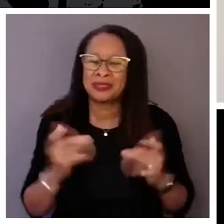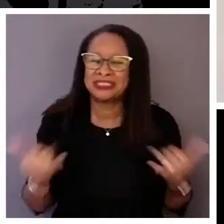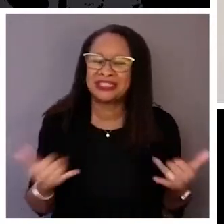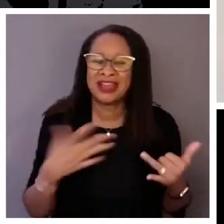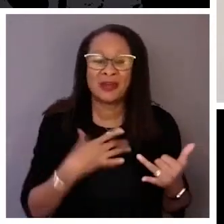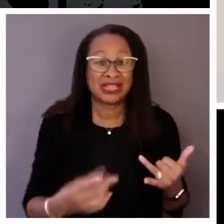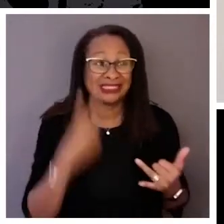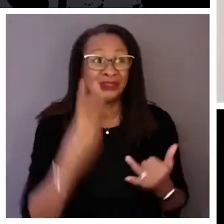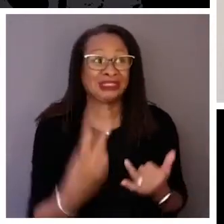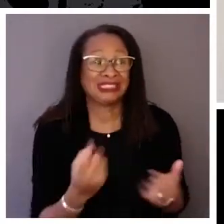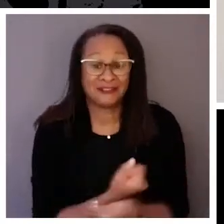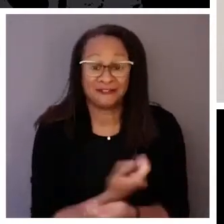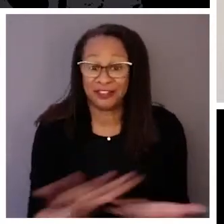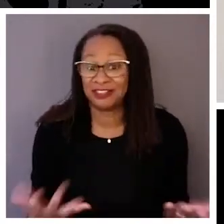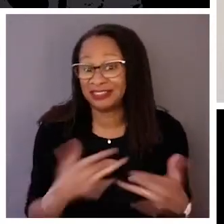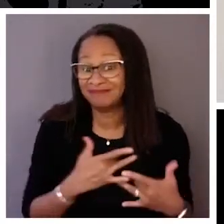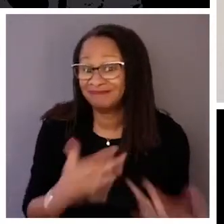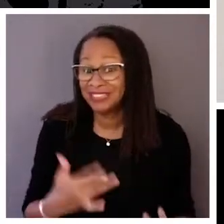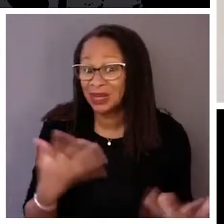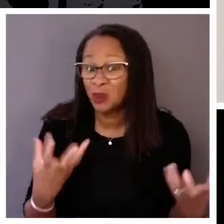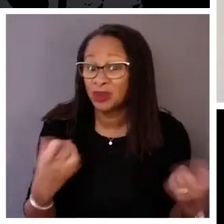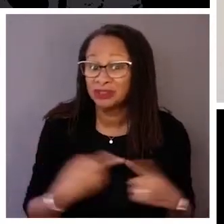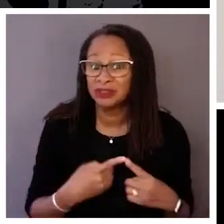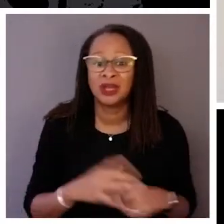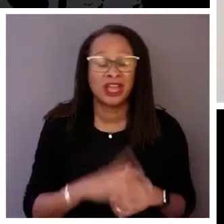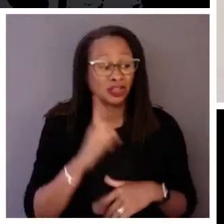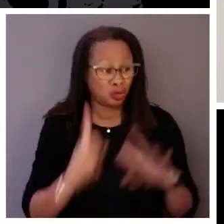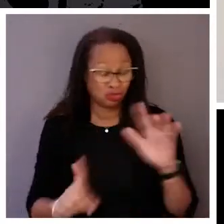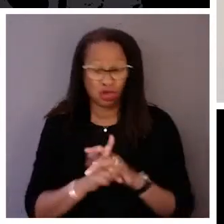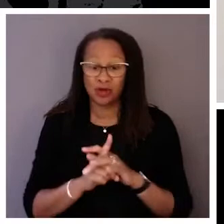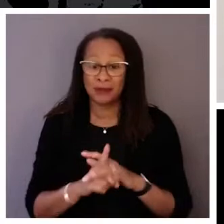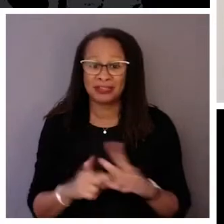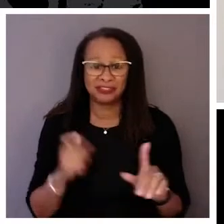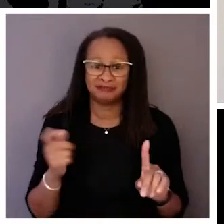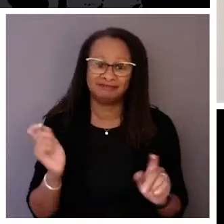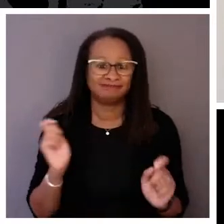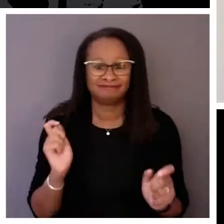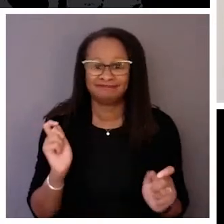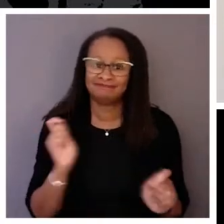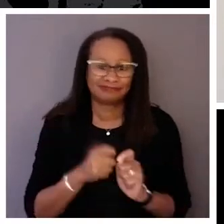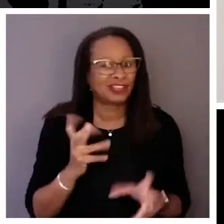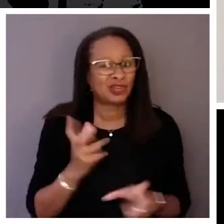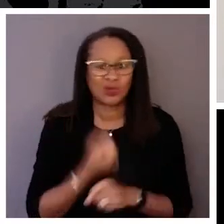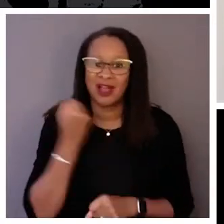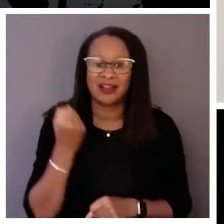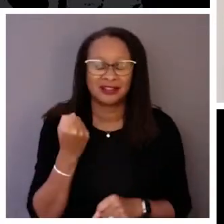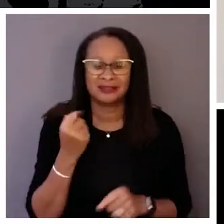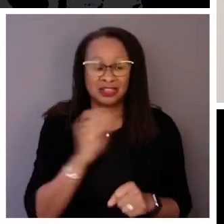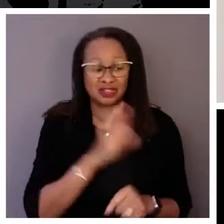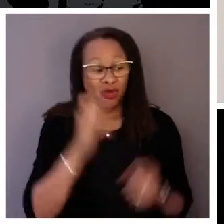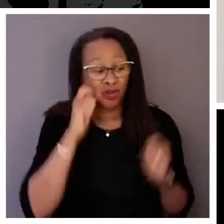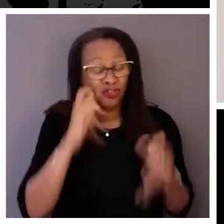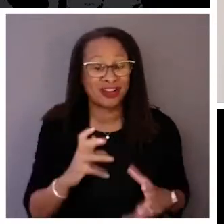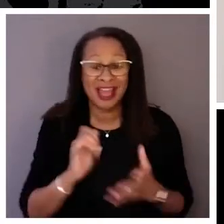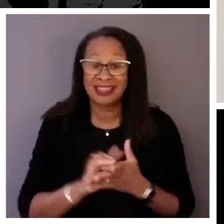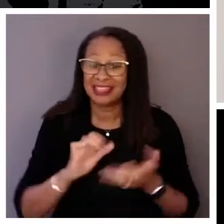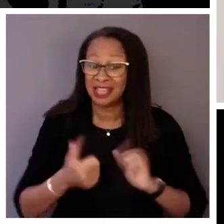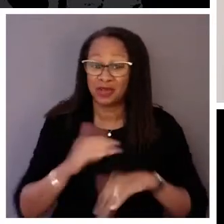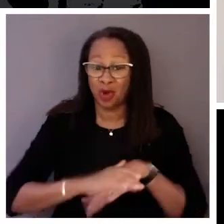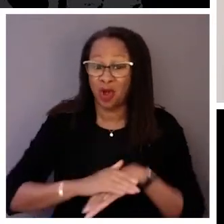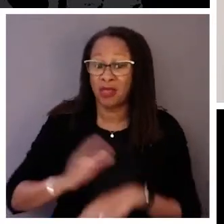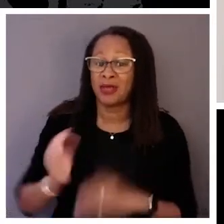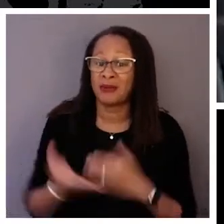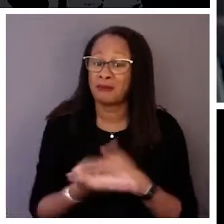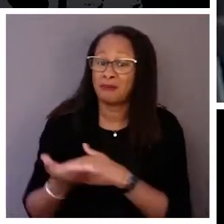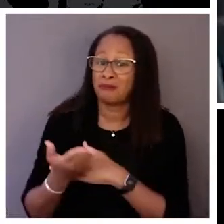these days, we like to see everything. And you came in and you nailed it, and you're incredible. And that's how you're on the